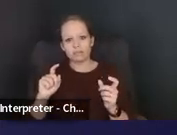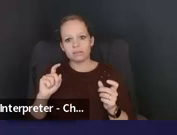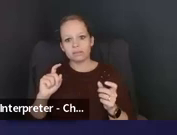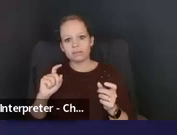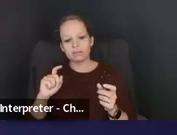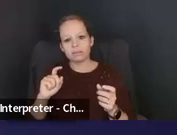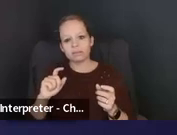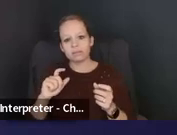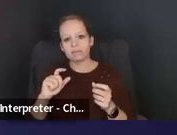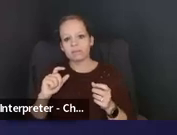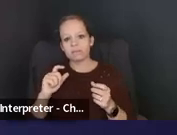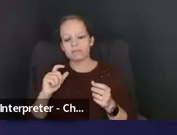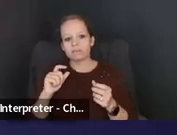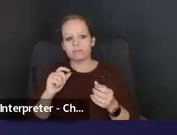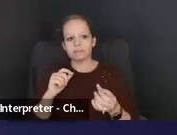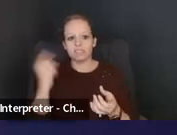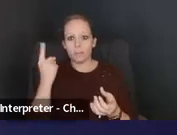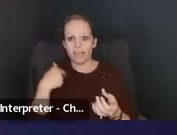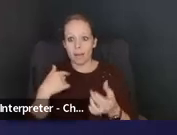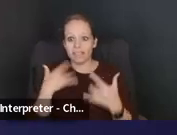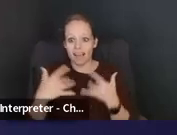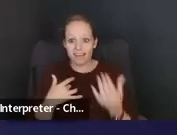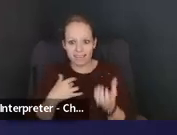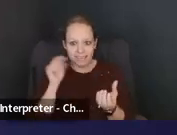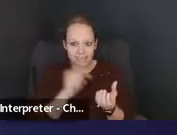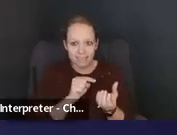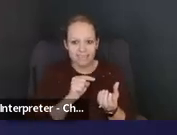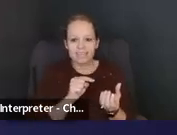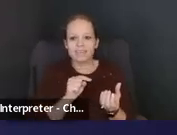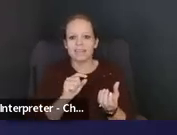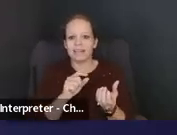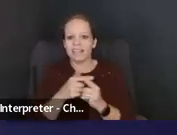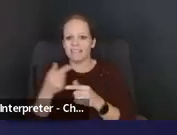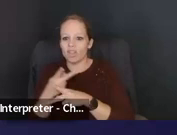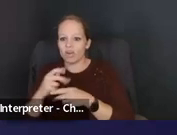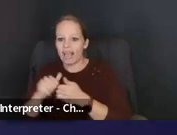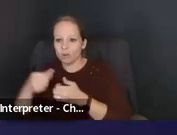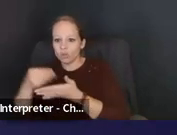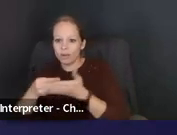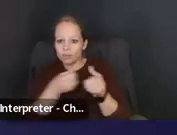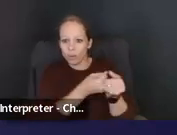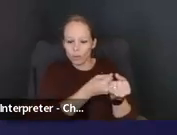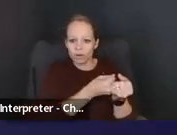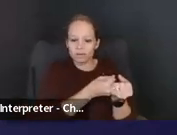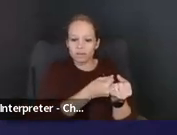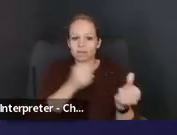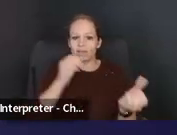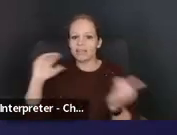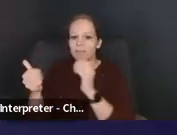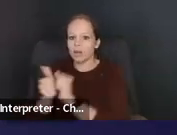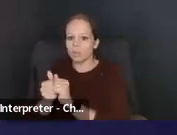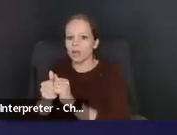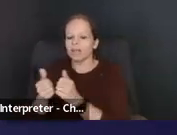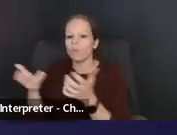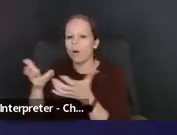taking something that you're really excited about and finding an opportunity to fund that work versus looking at what work needs